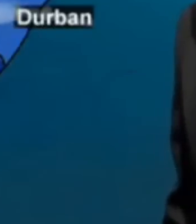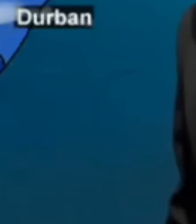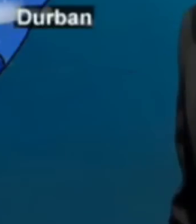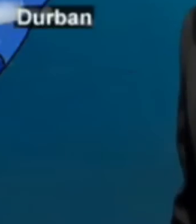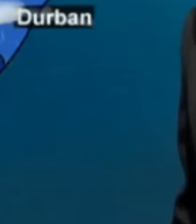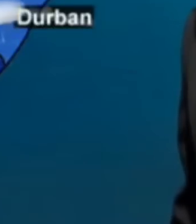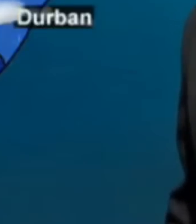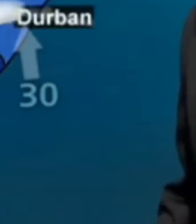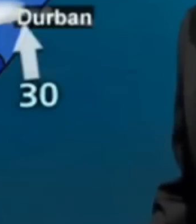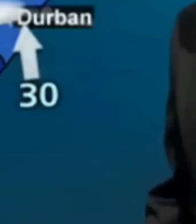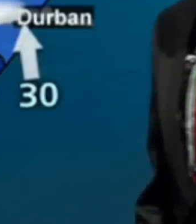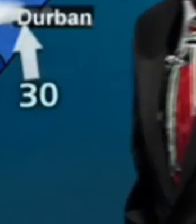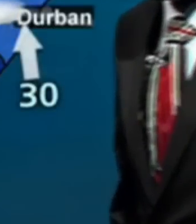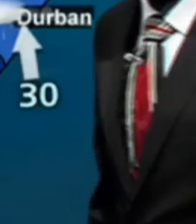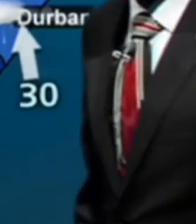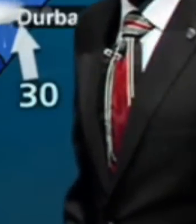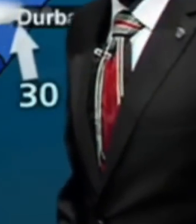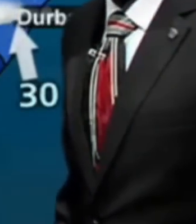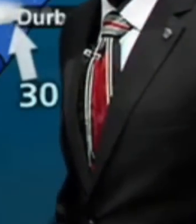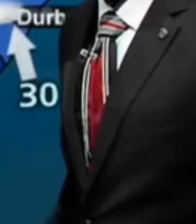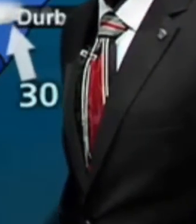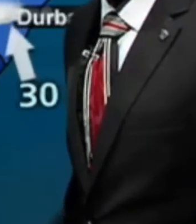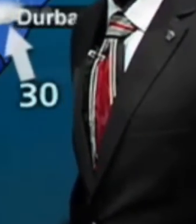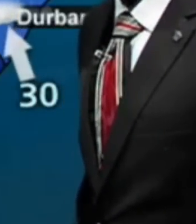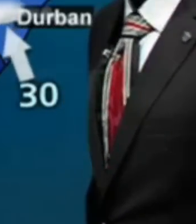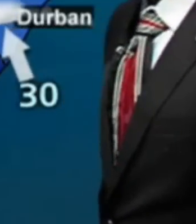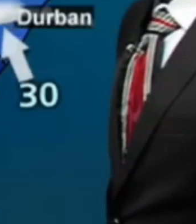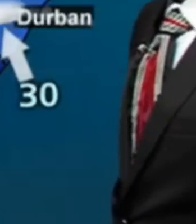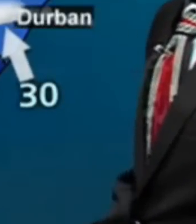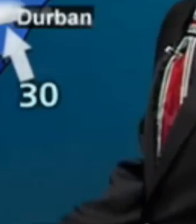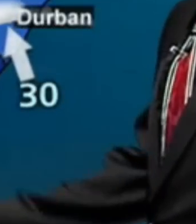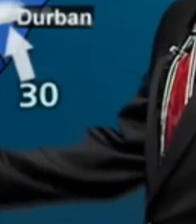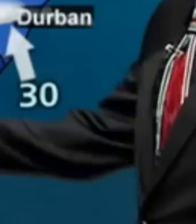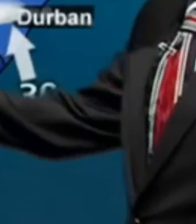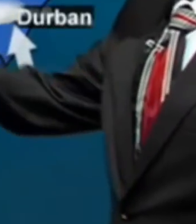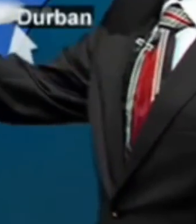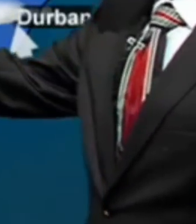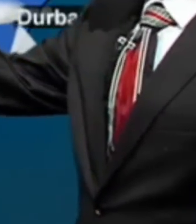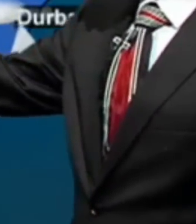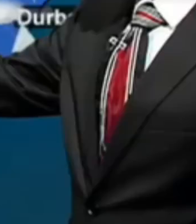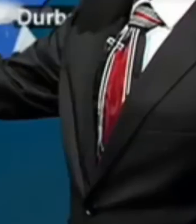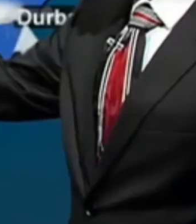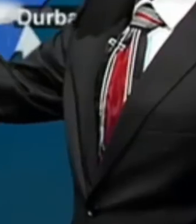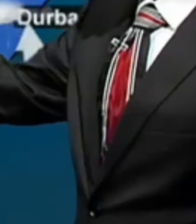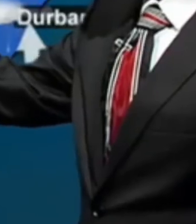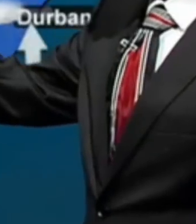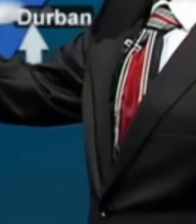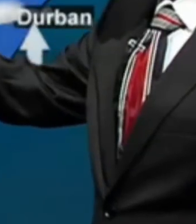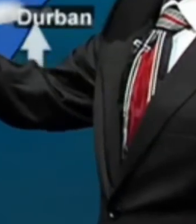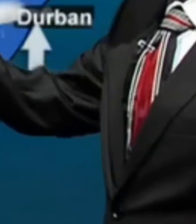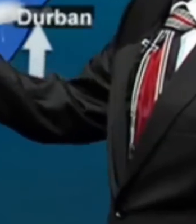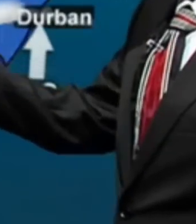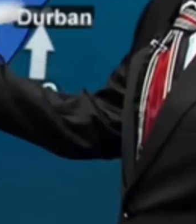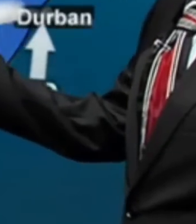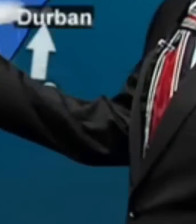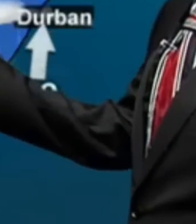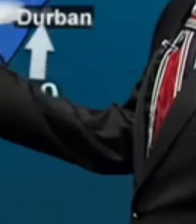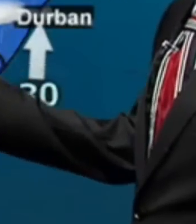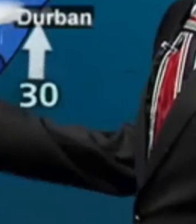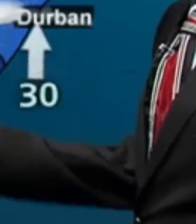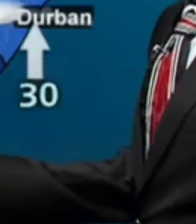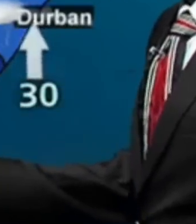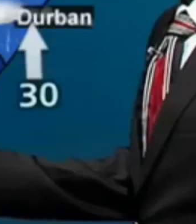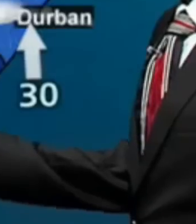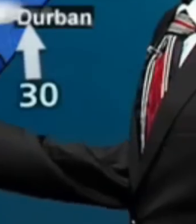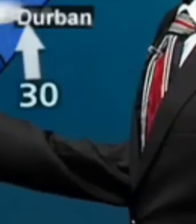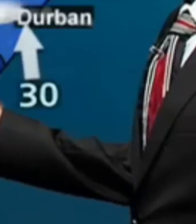a re otleleng gabotse la ka moswane re sa bona gabotse kgonagalo tše di botse tša dipula di sa ka di le gabotse dithewa di tša godimo ka dikarolong tša ka Botswana ka bo North West go tsena bjalo ka